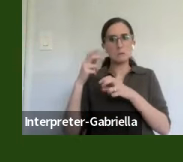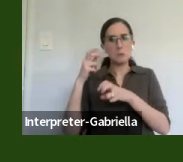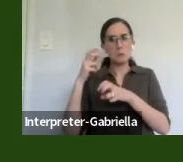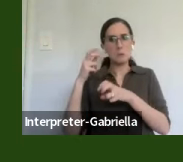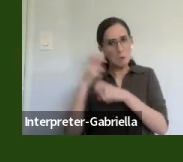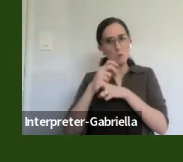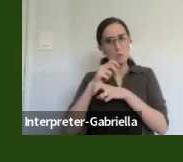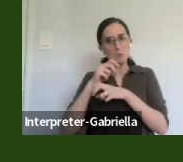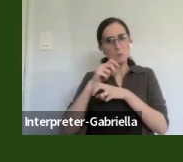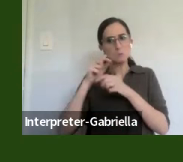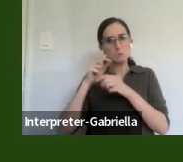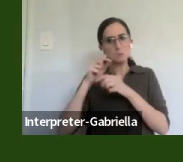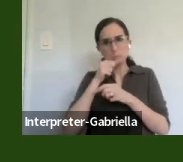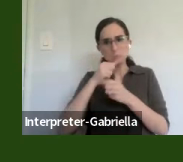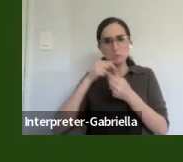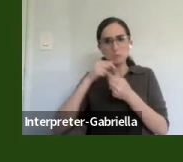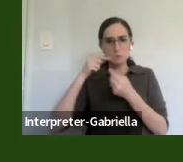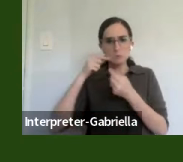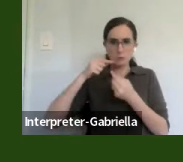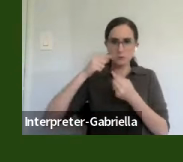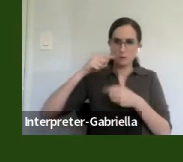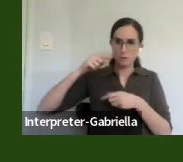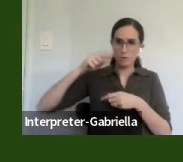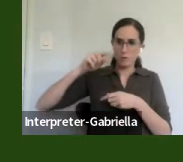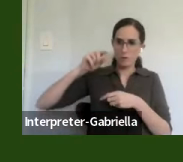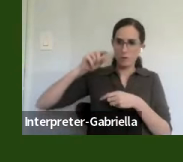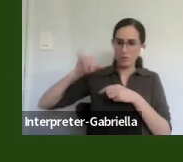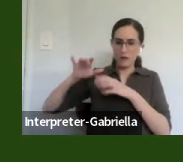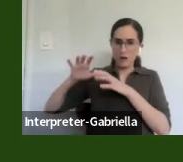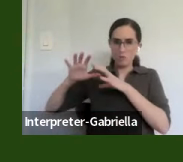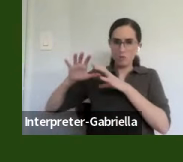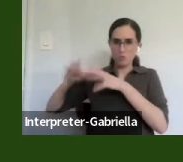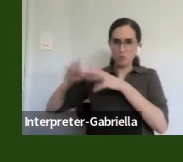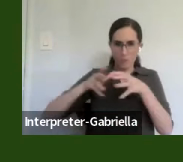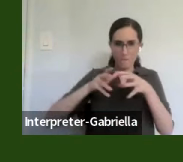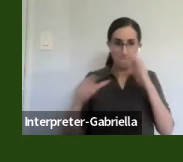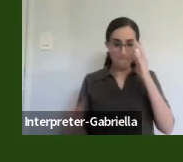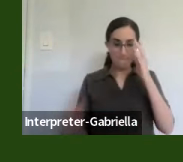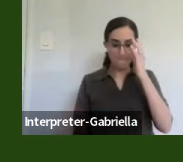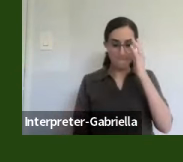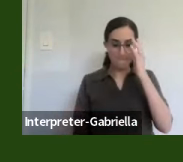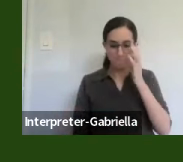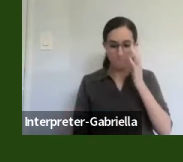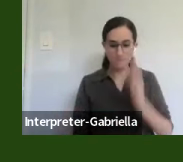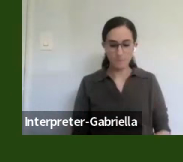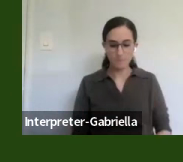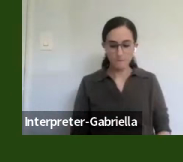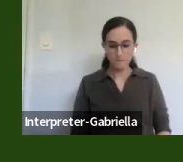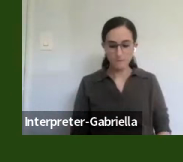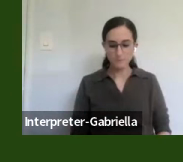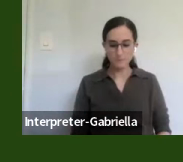impacto desigual sobre las comunidades de color, de discapacitaciones, personas